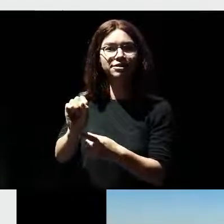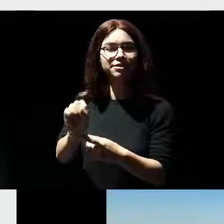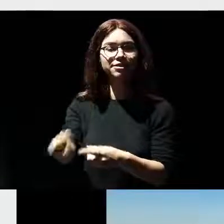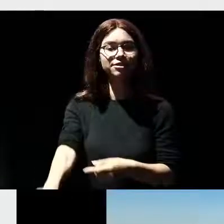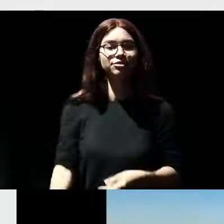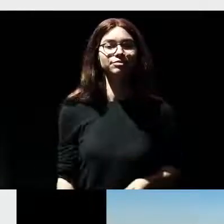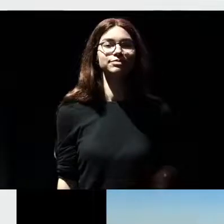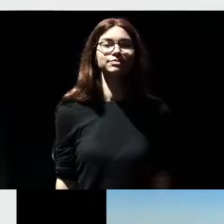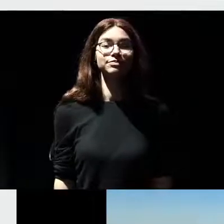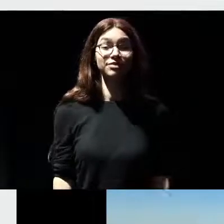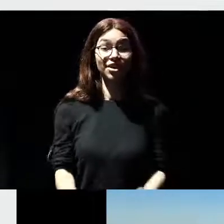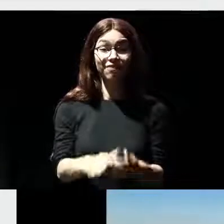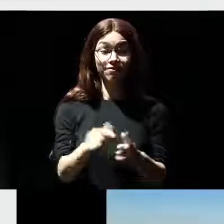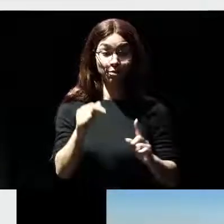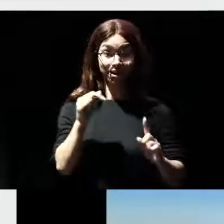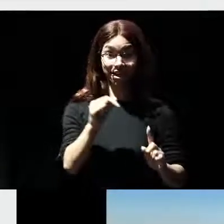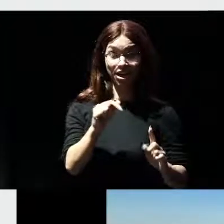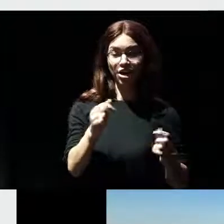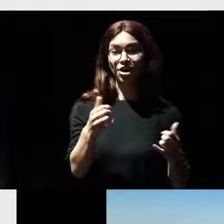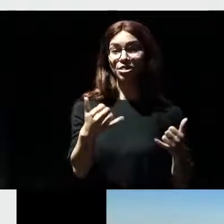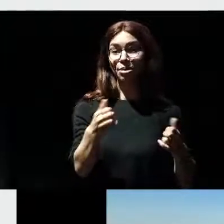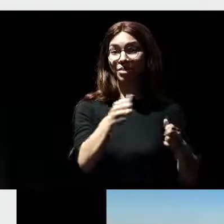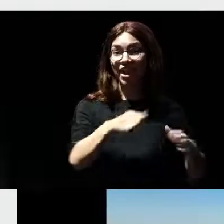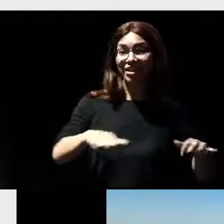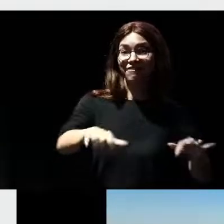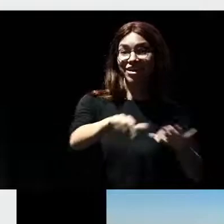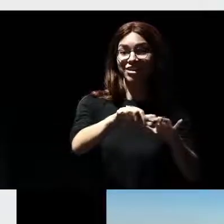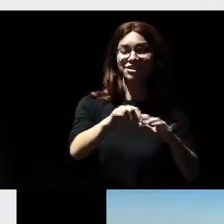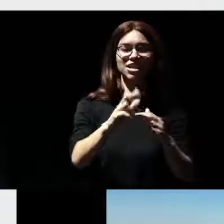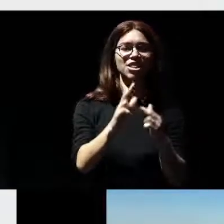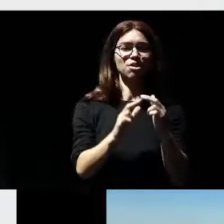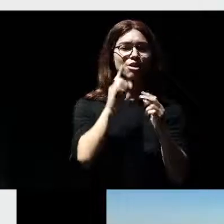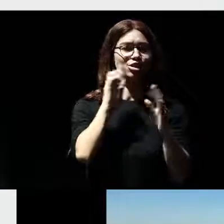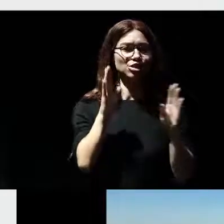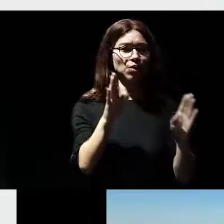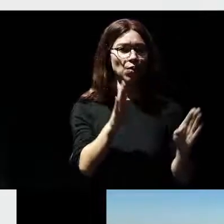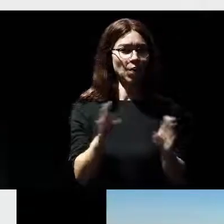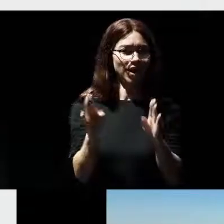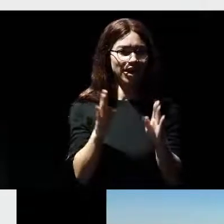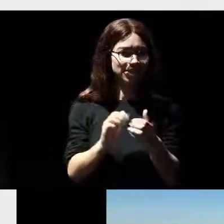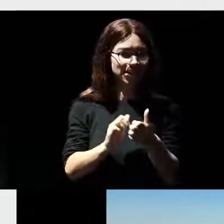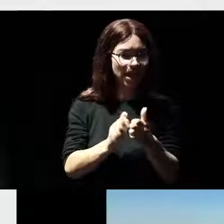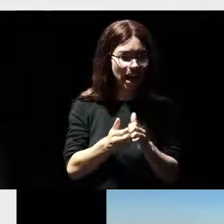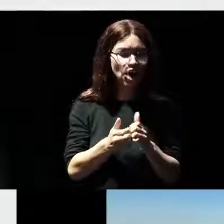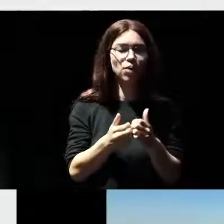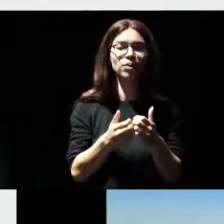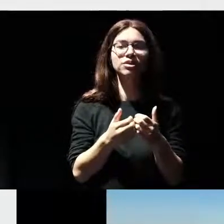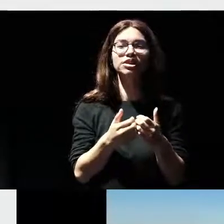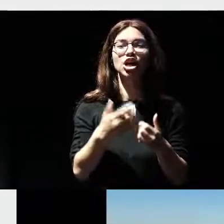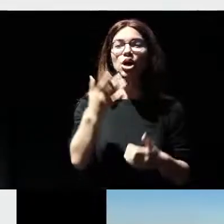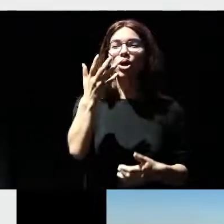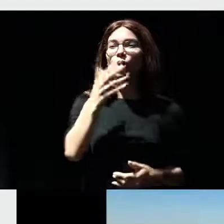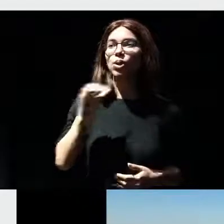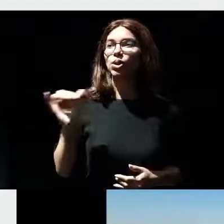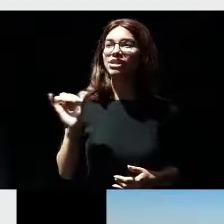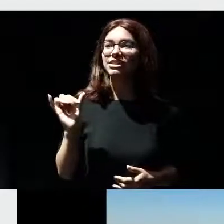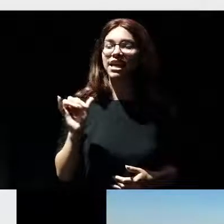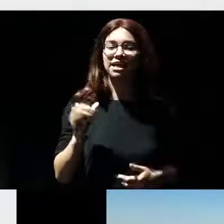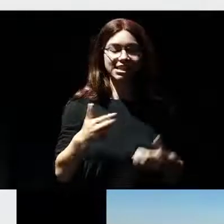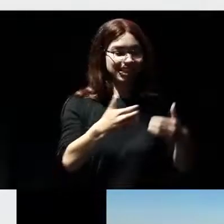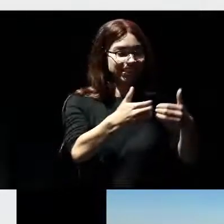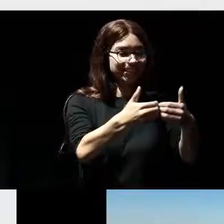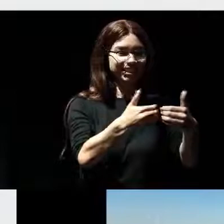From the playing fields, the building is organized in what appears to be a series of almost separate,